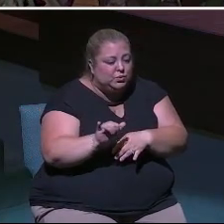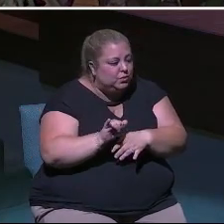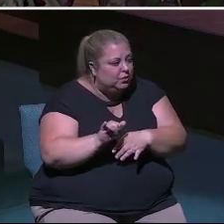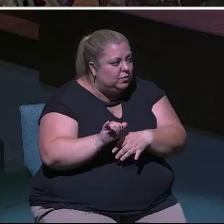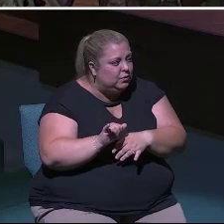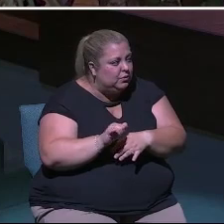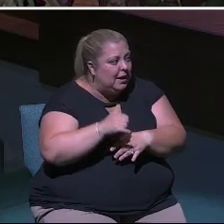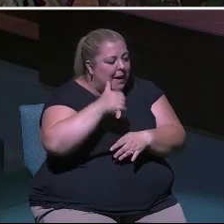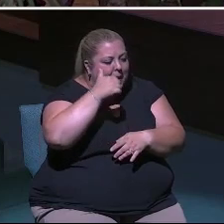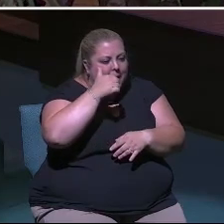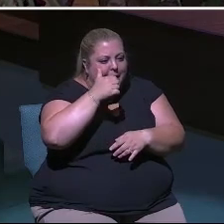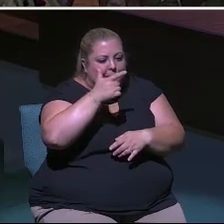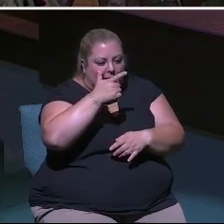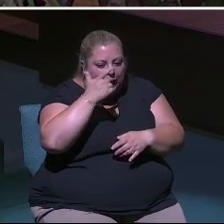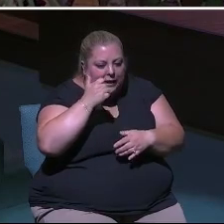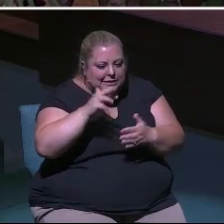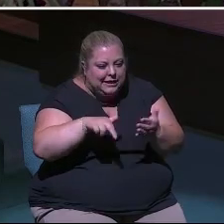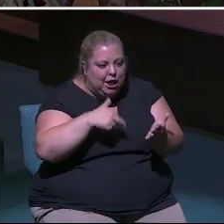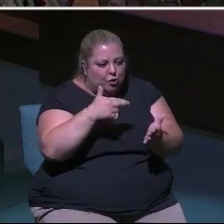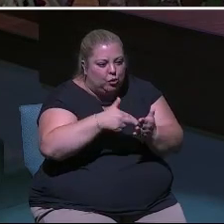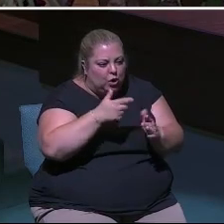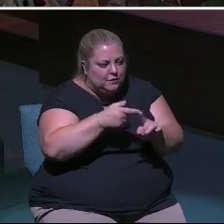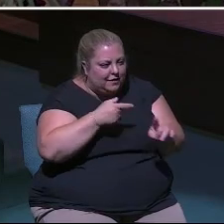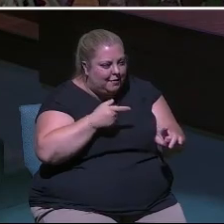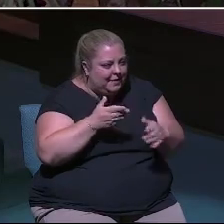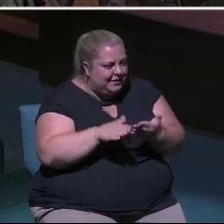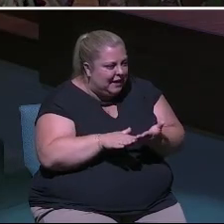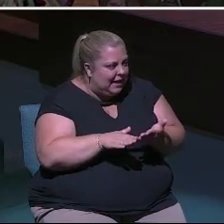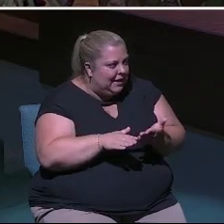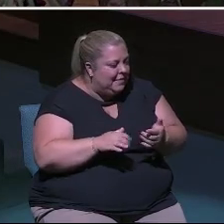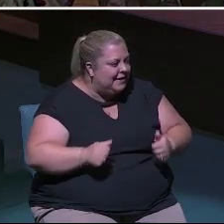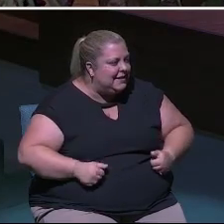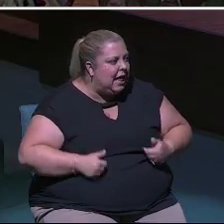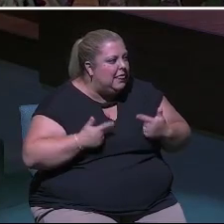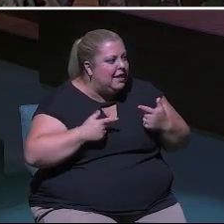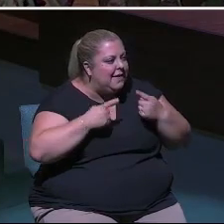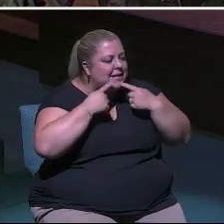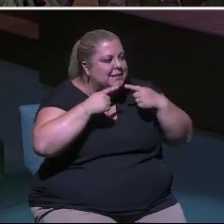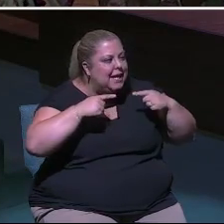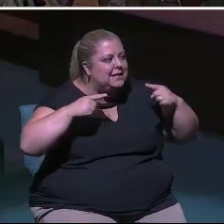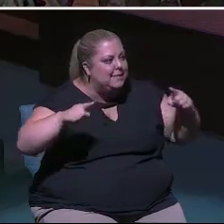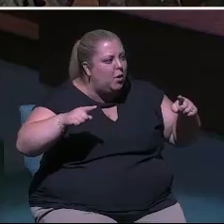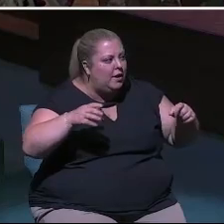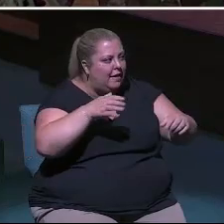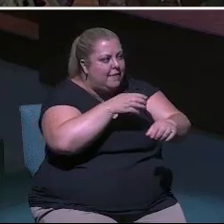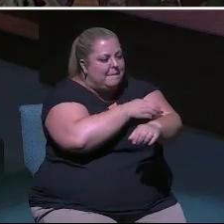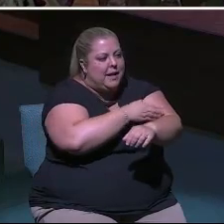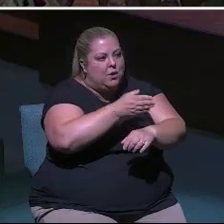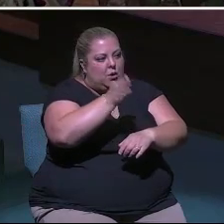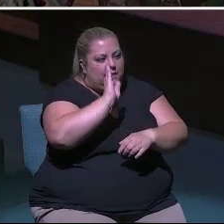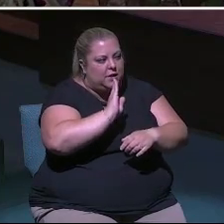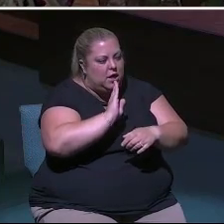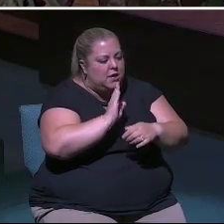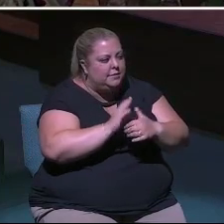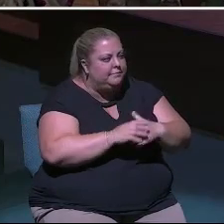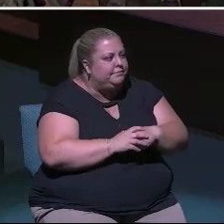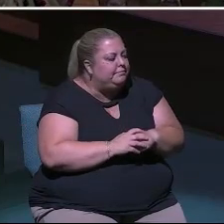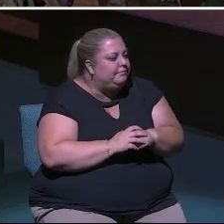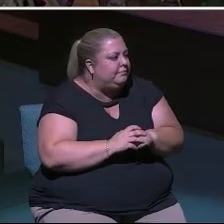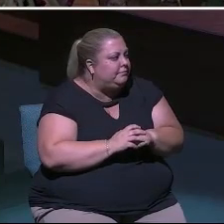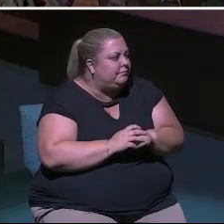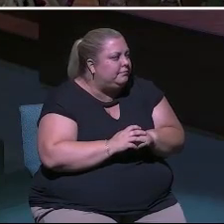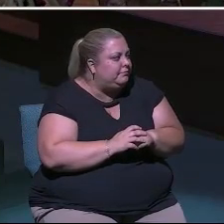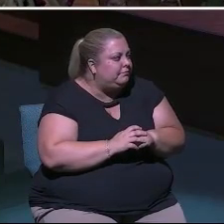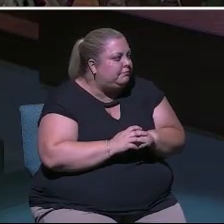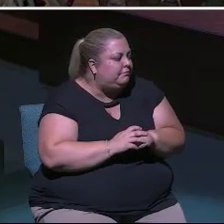Because he rose from the dead. Because he's a living testimony of the power of God. You know what? I'm